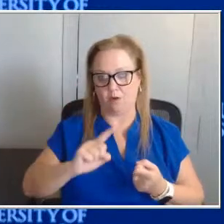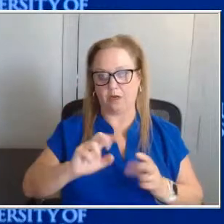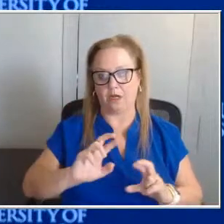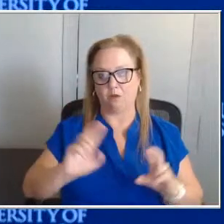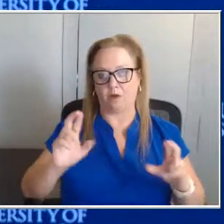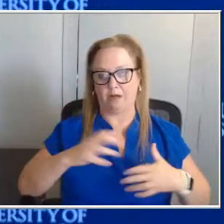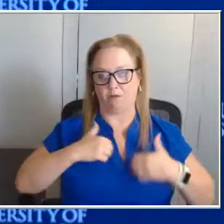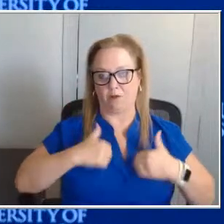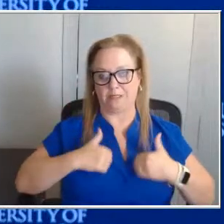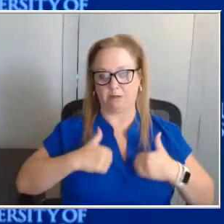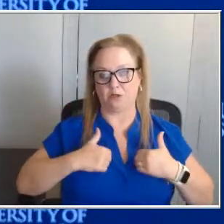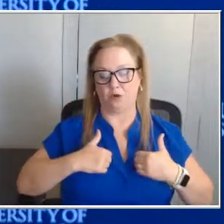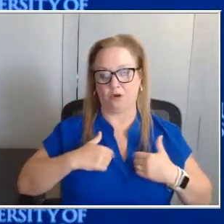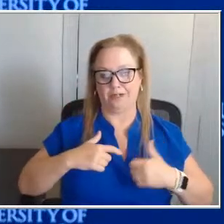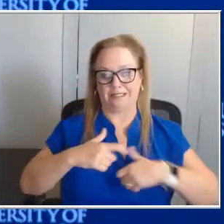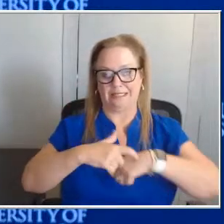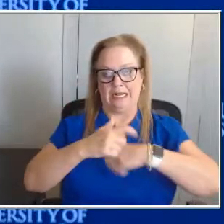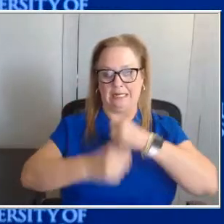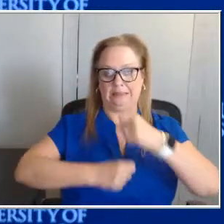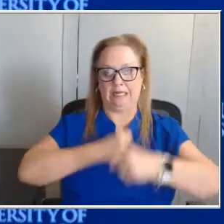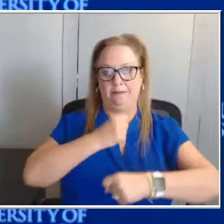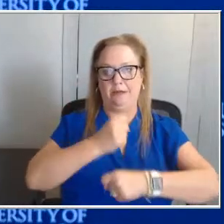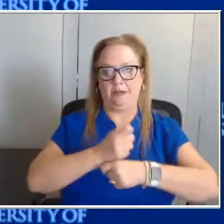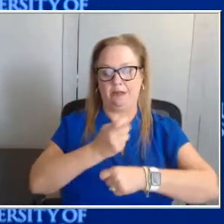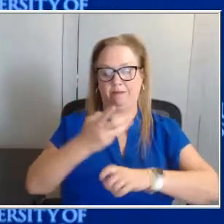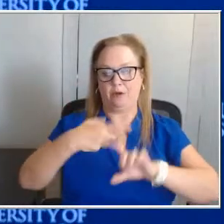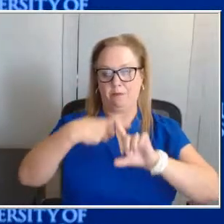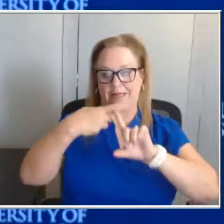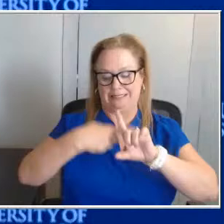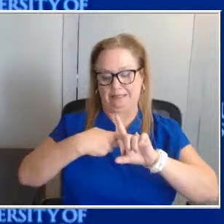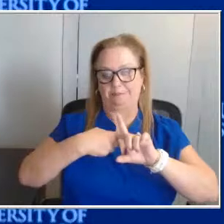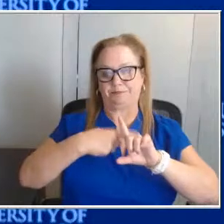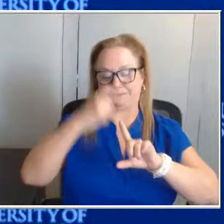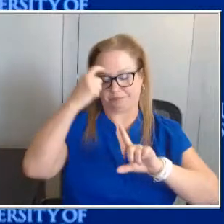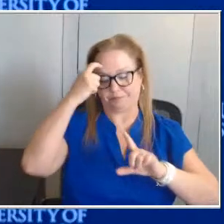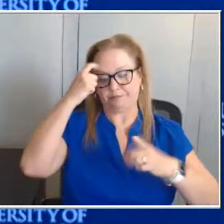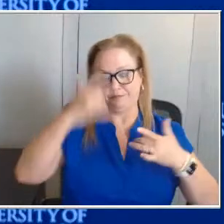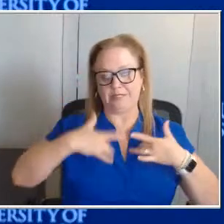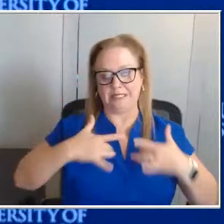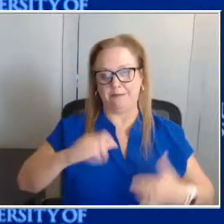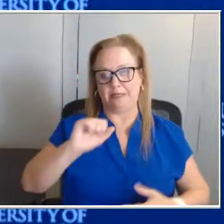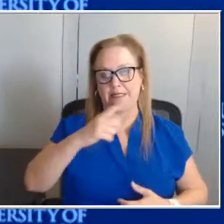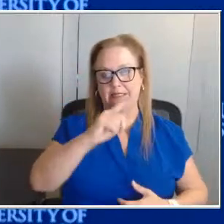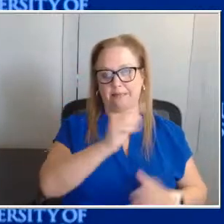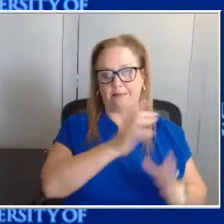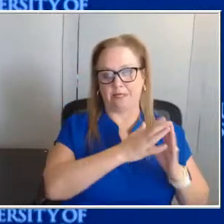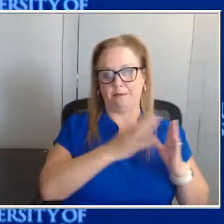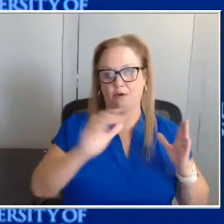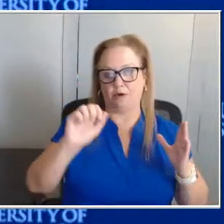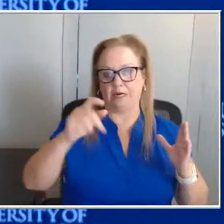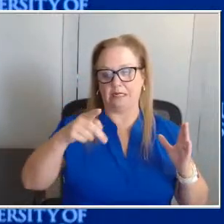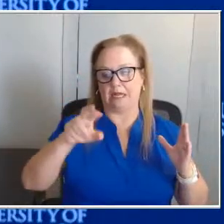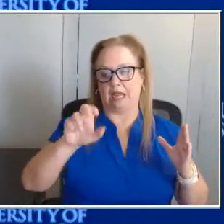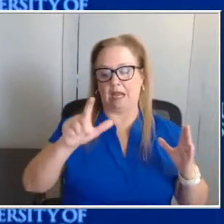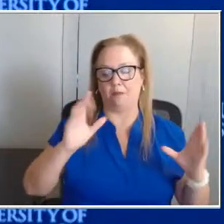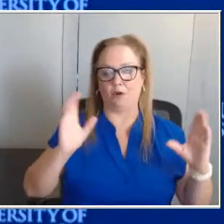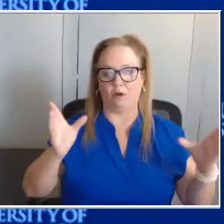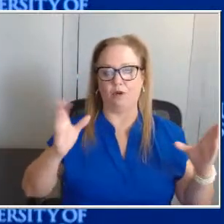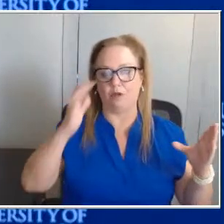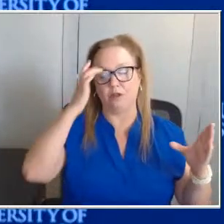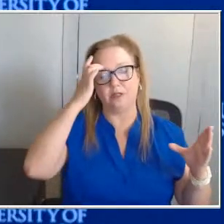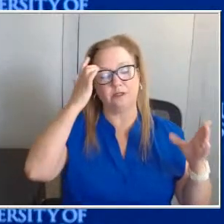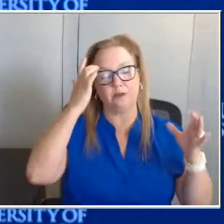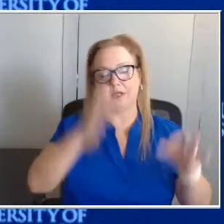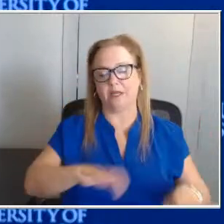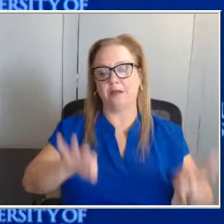respiratory viral season coming up here in a couple months, which is going to be typically September to April. So it is vitally important to